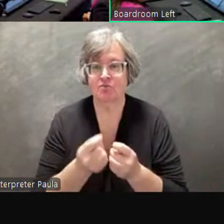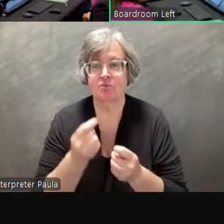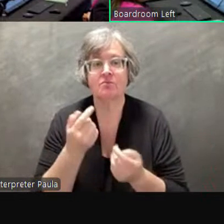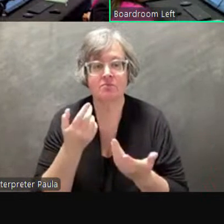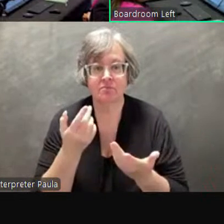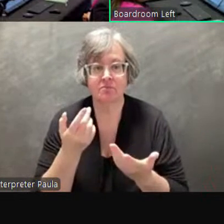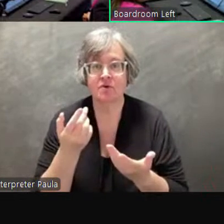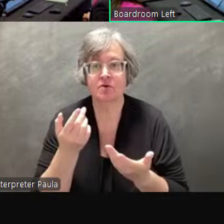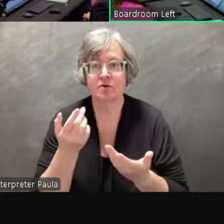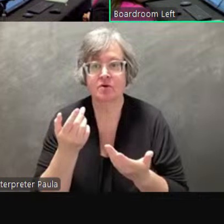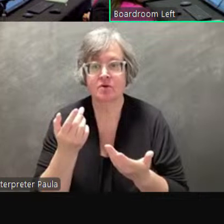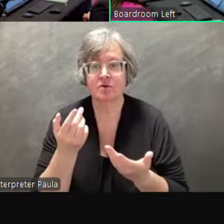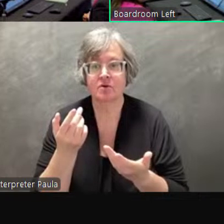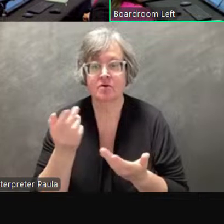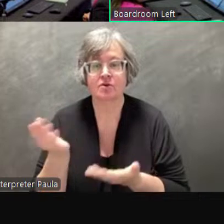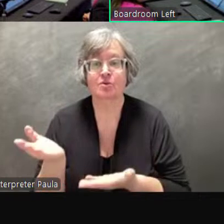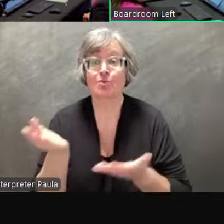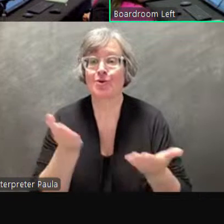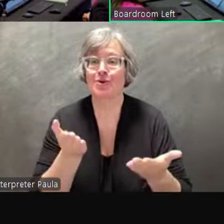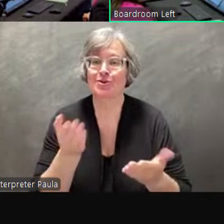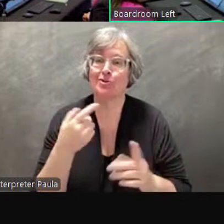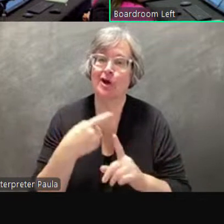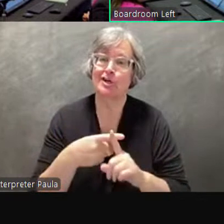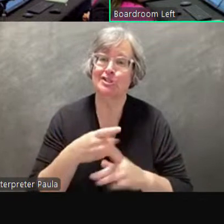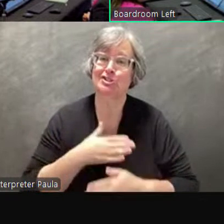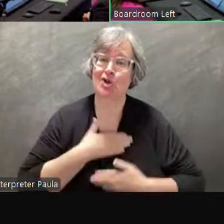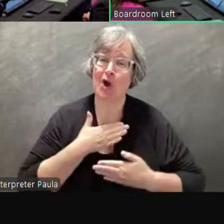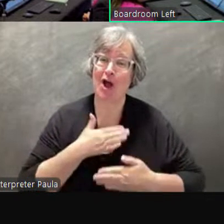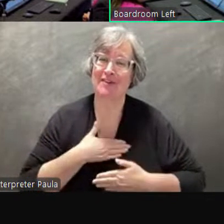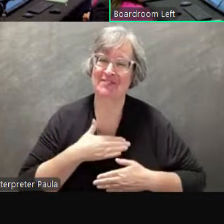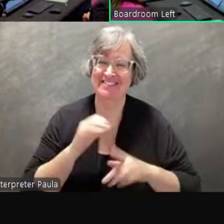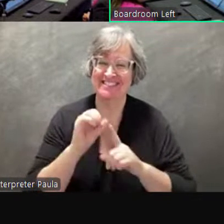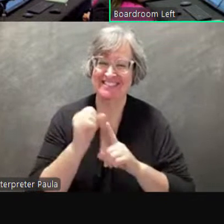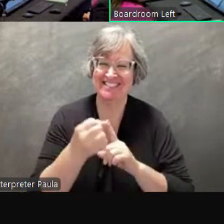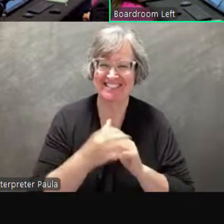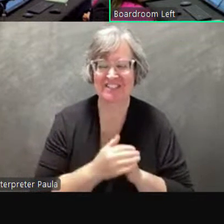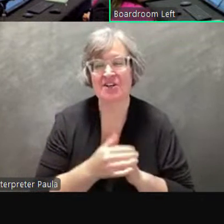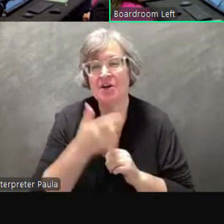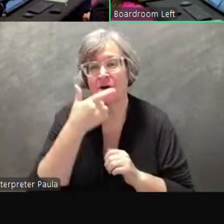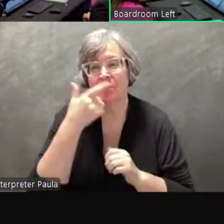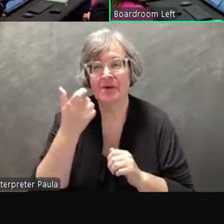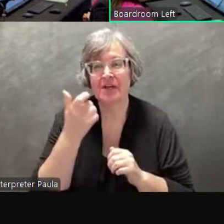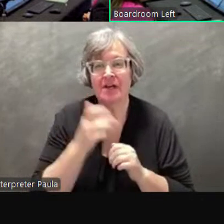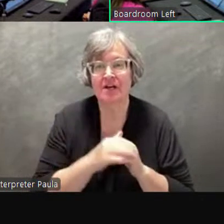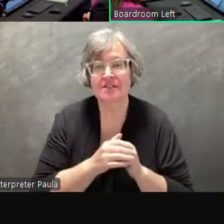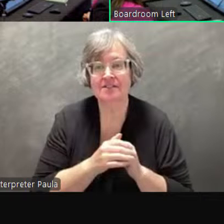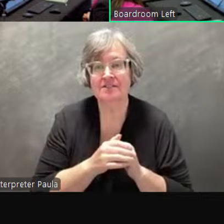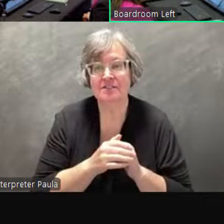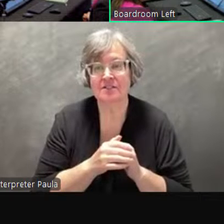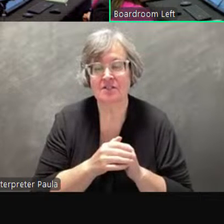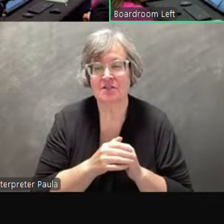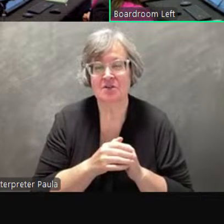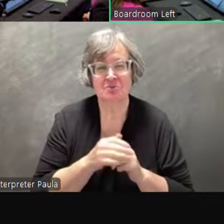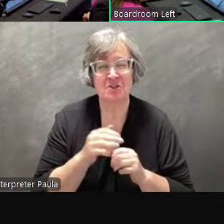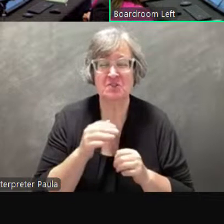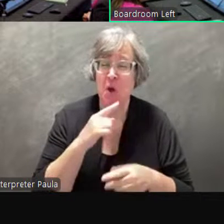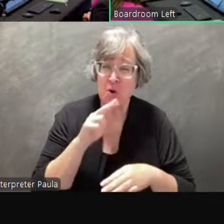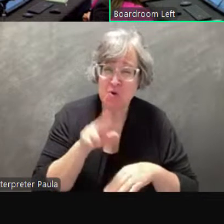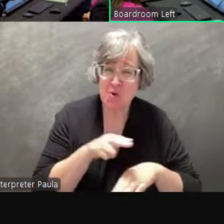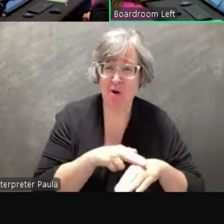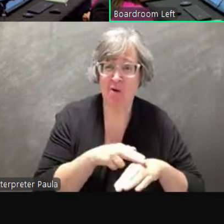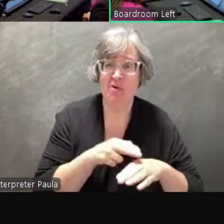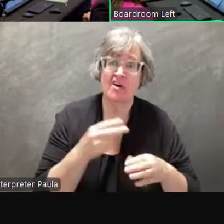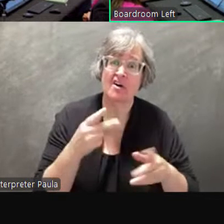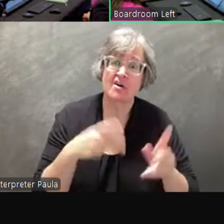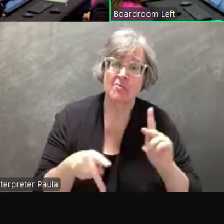these joyful scenarios to the table, because again, the conversation has been dominated by doom and gloom, and that does